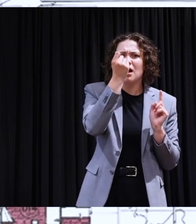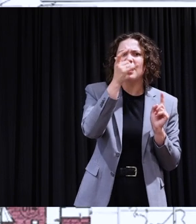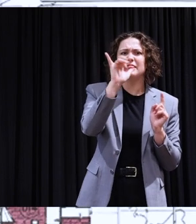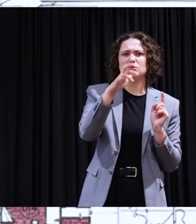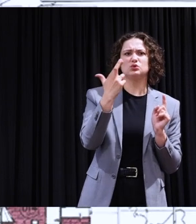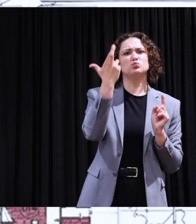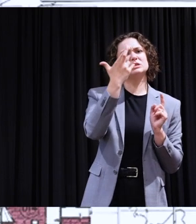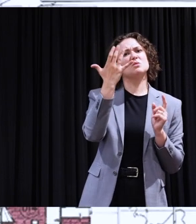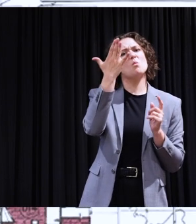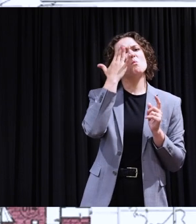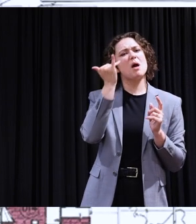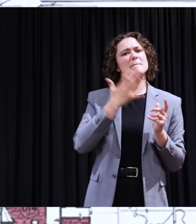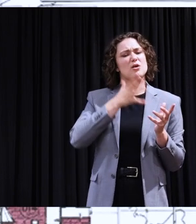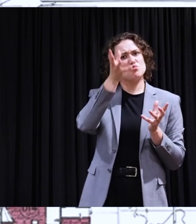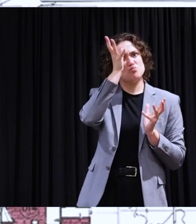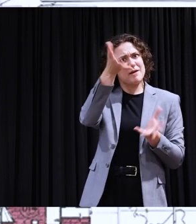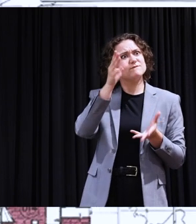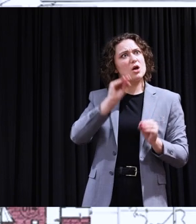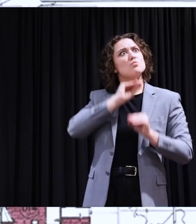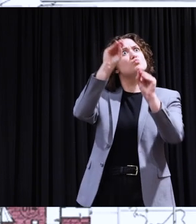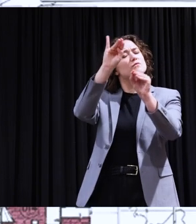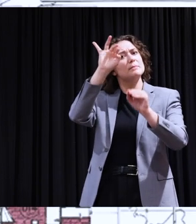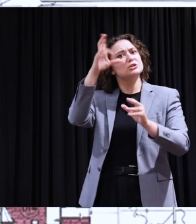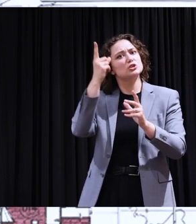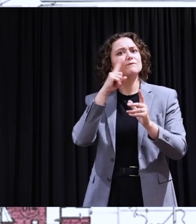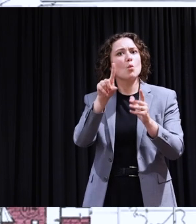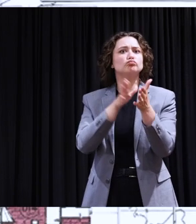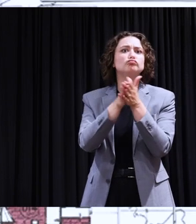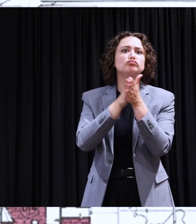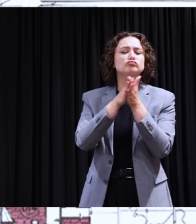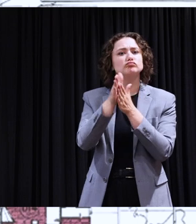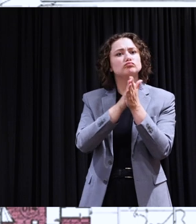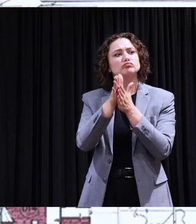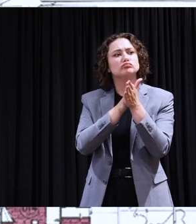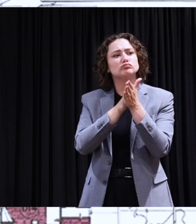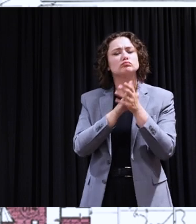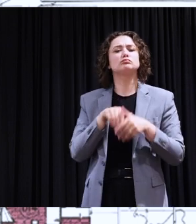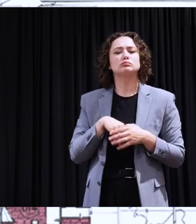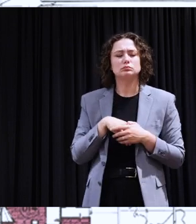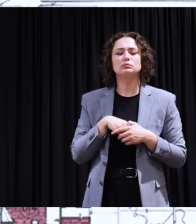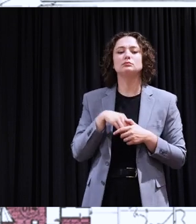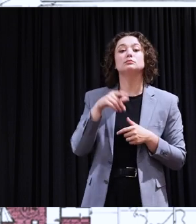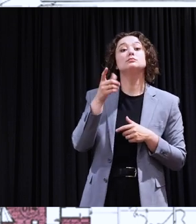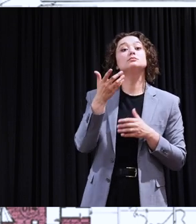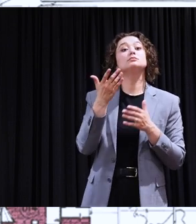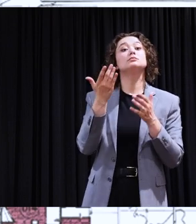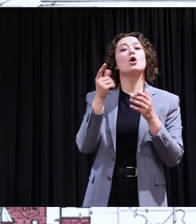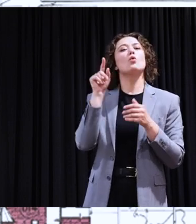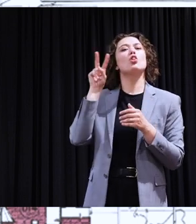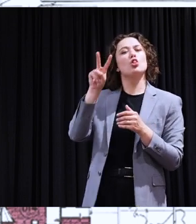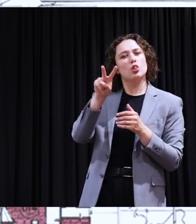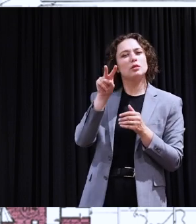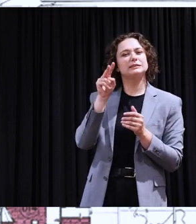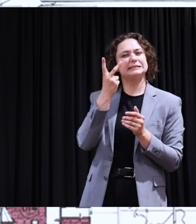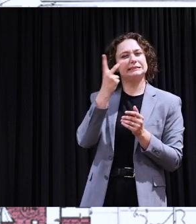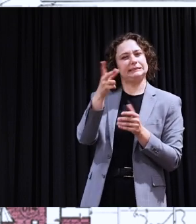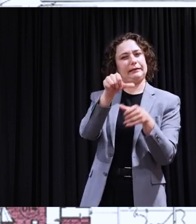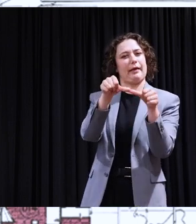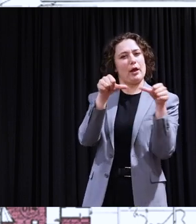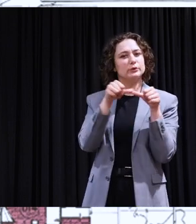This map gives you a visual aid of that. So you can see again, looking at the areas like blue and green that were